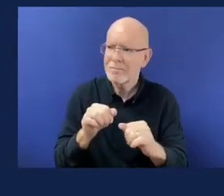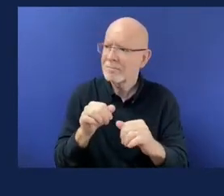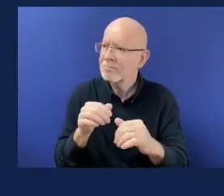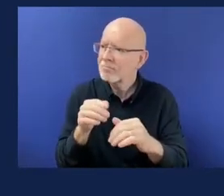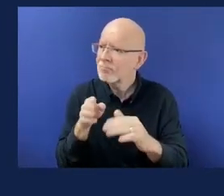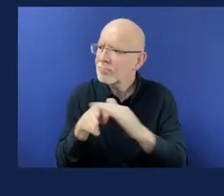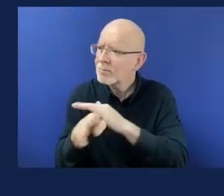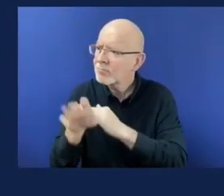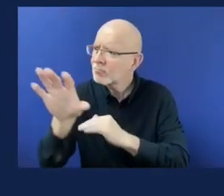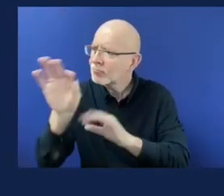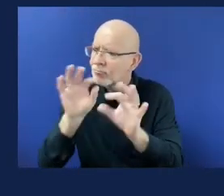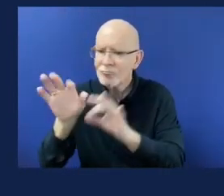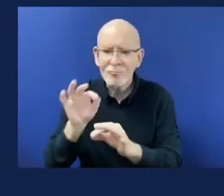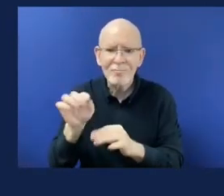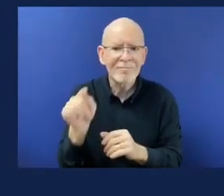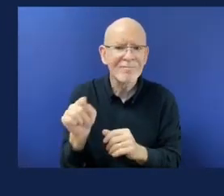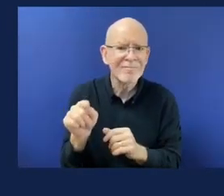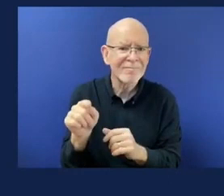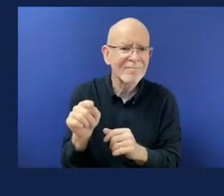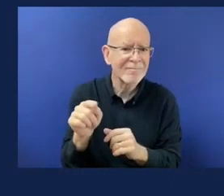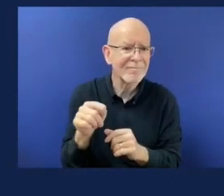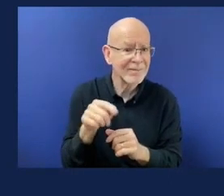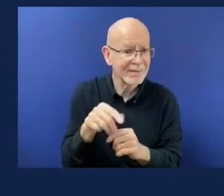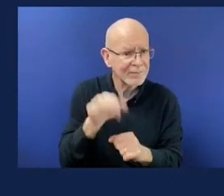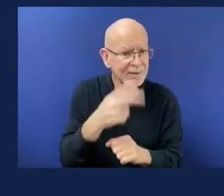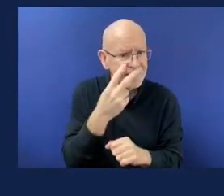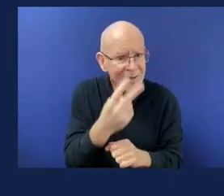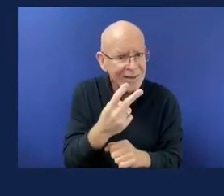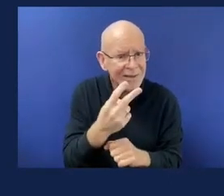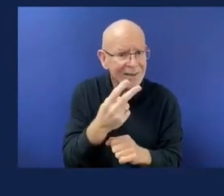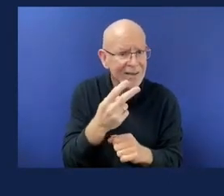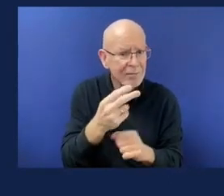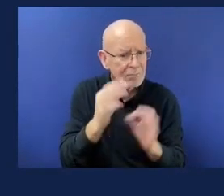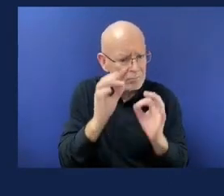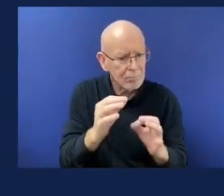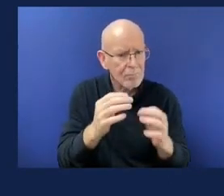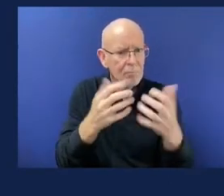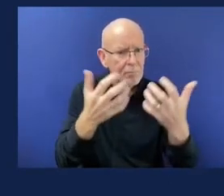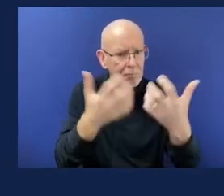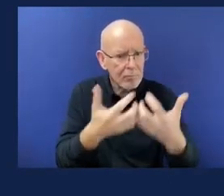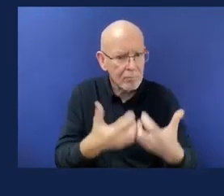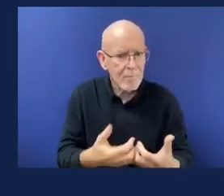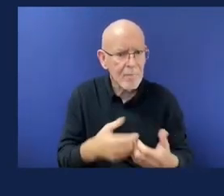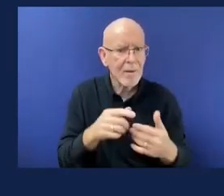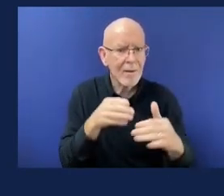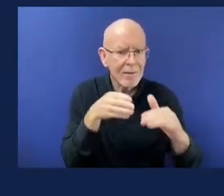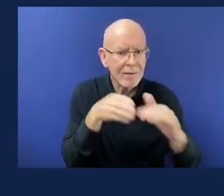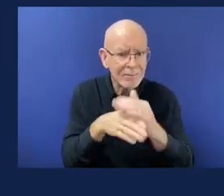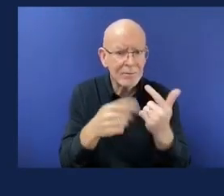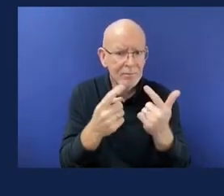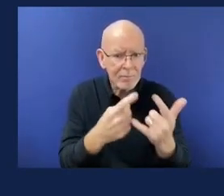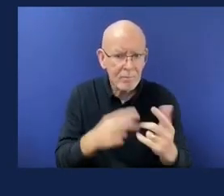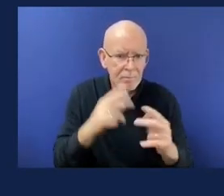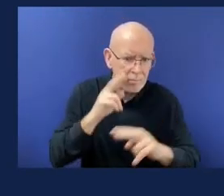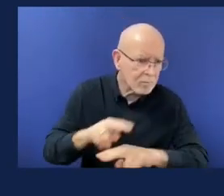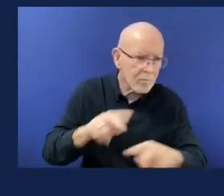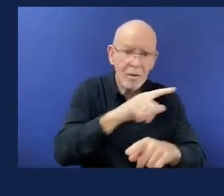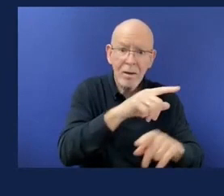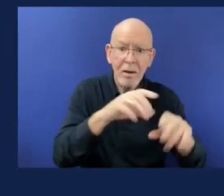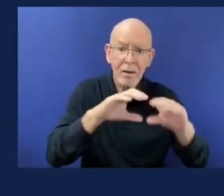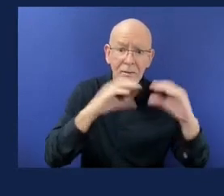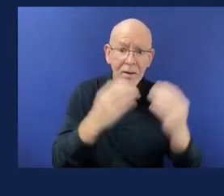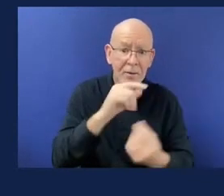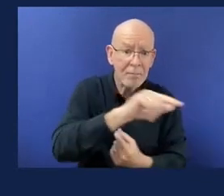support of the tournament, including Easy Read, New Zealand Sign Language and Australian Sign Language, Braille and